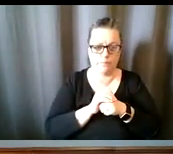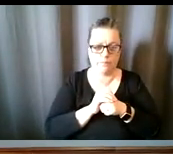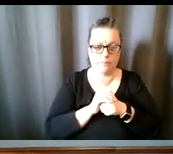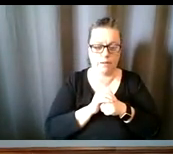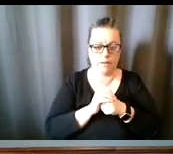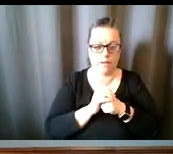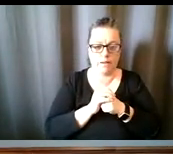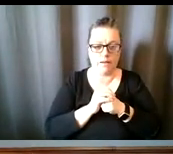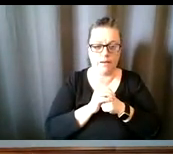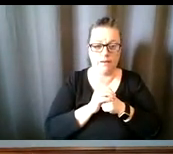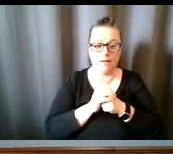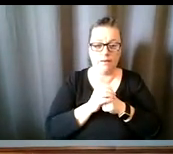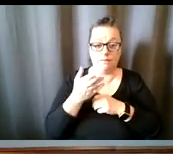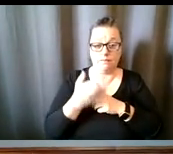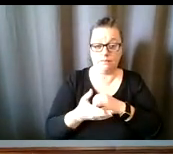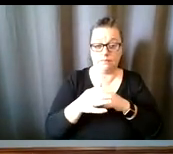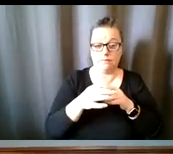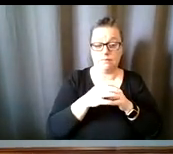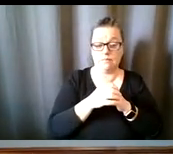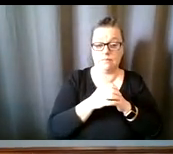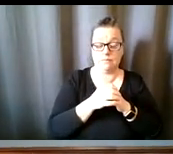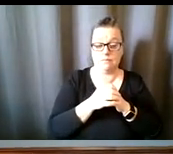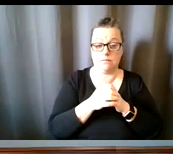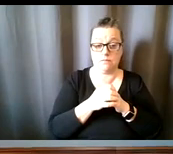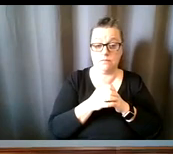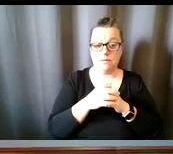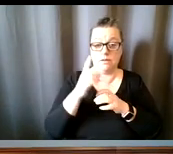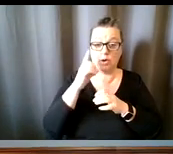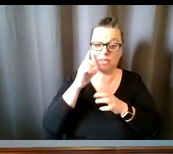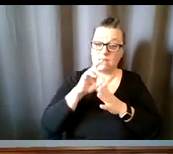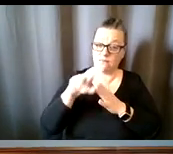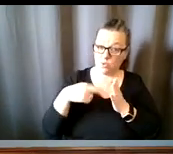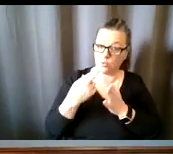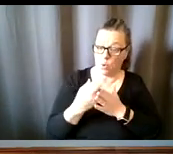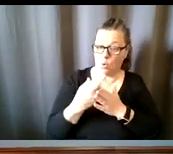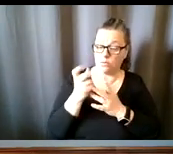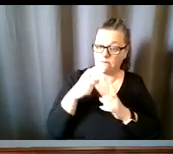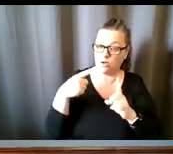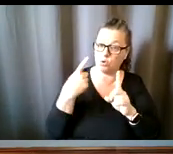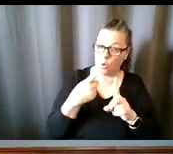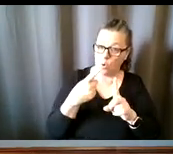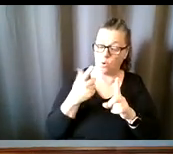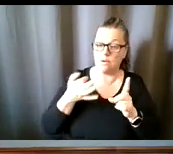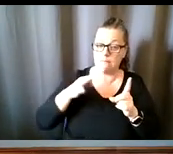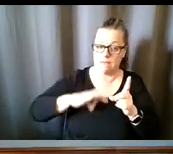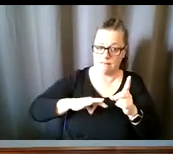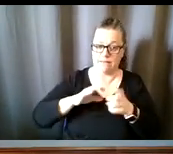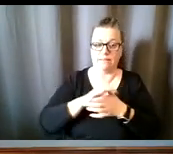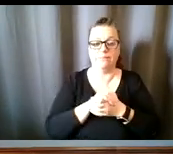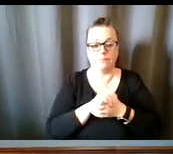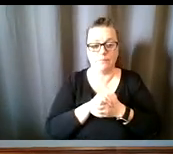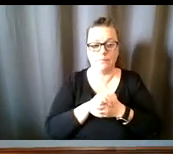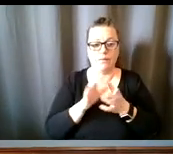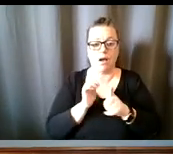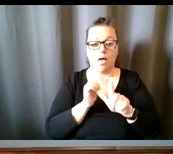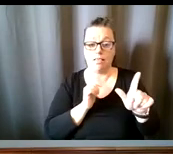And that is, as a, think of the role, I want some sort of a goal so that there's some sort of benefit. And off to the left